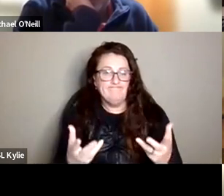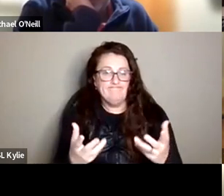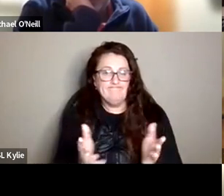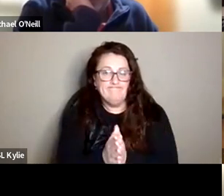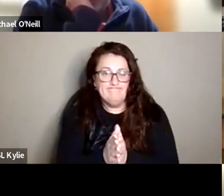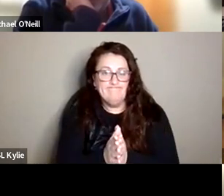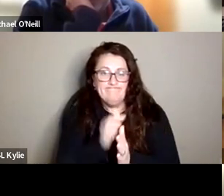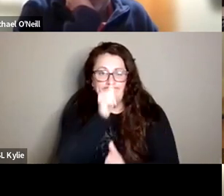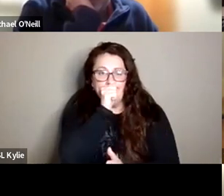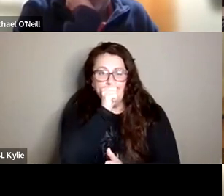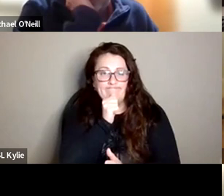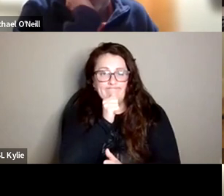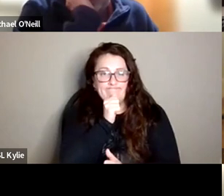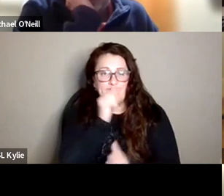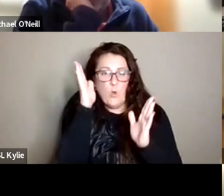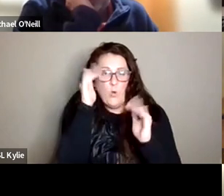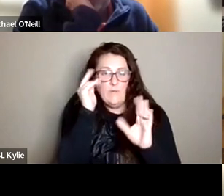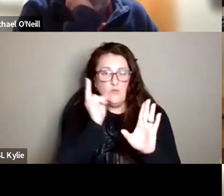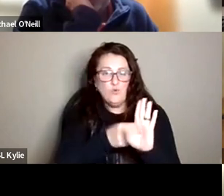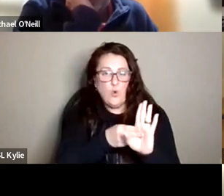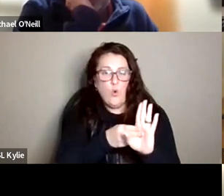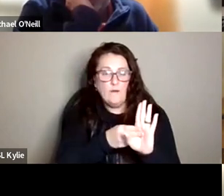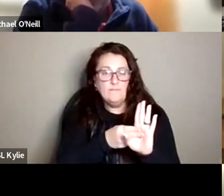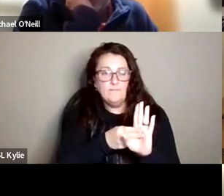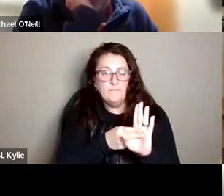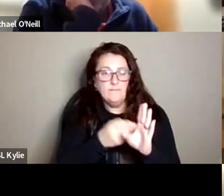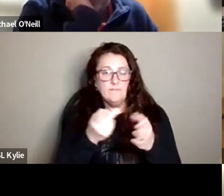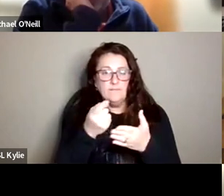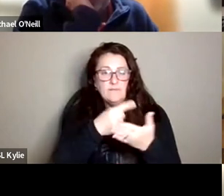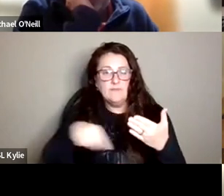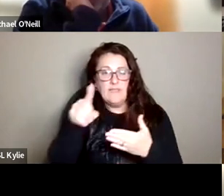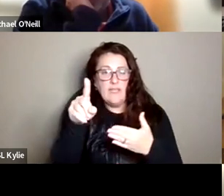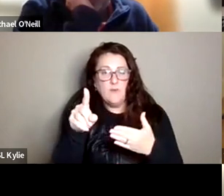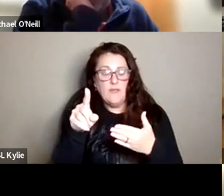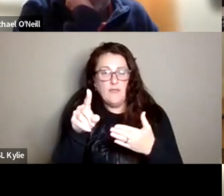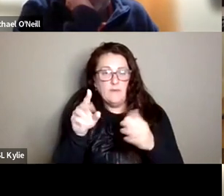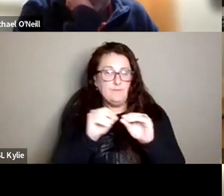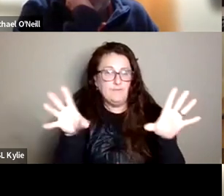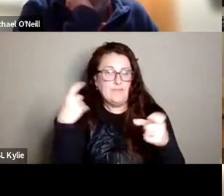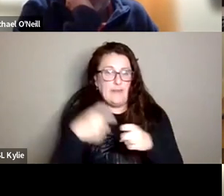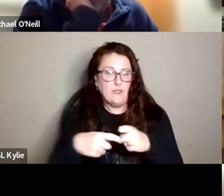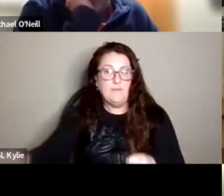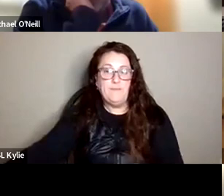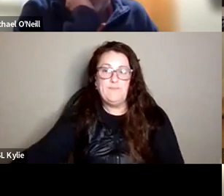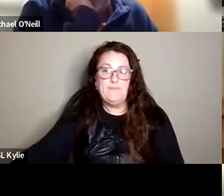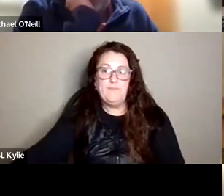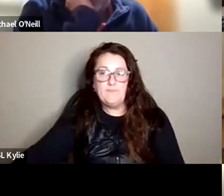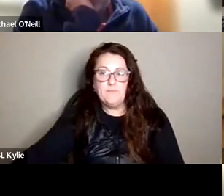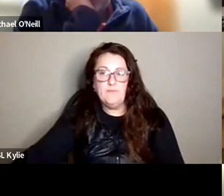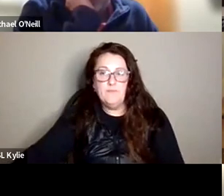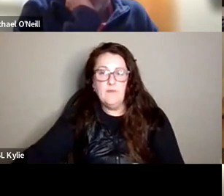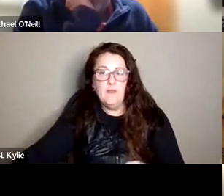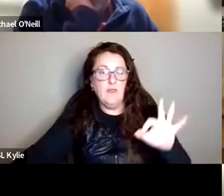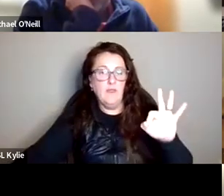Just bear with us, and hopefully you can join us for our next one where we can correct this issue. Our next speaker is